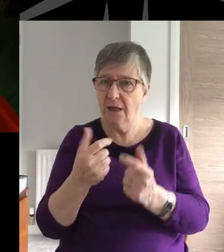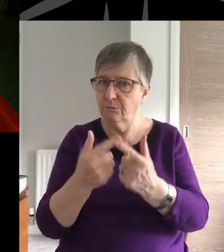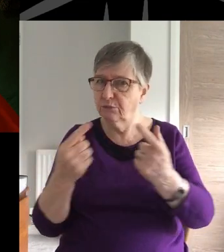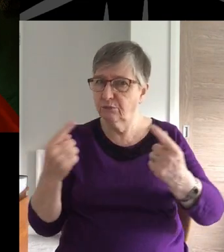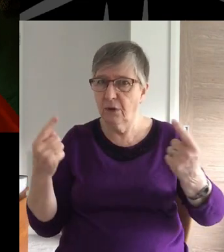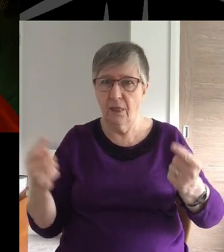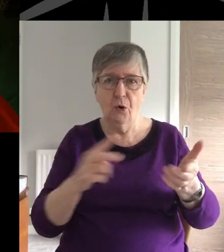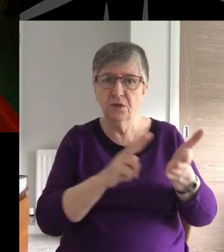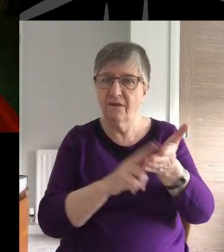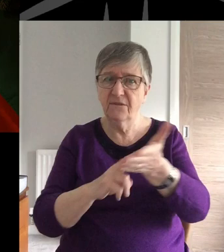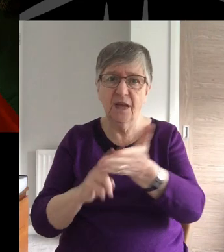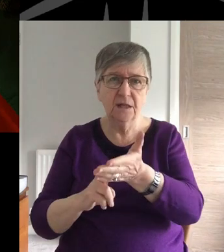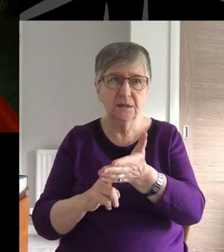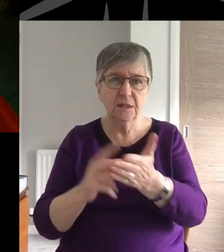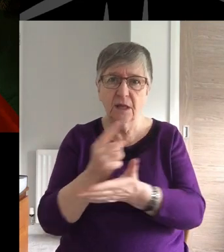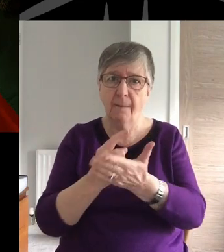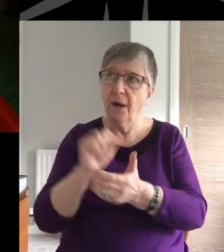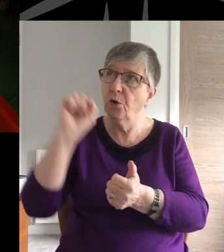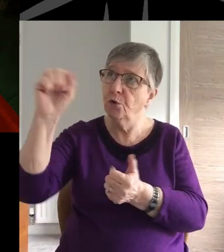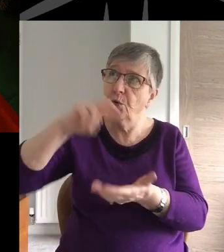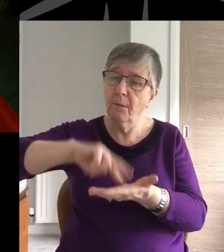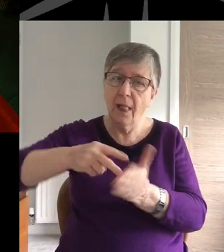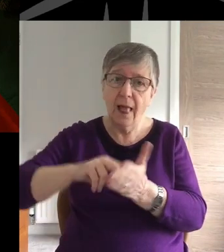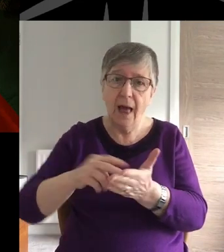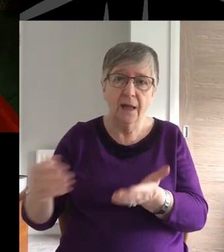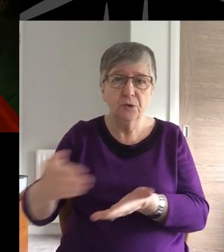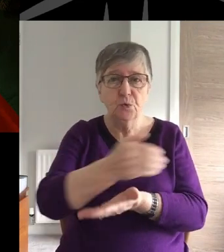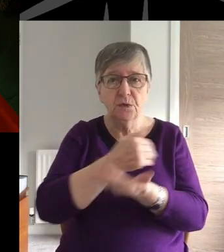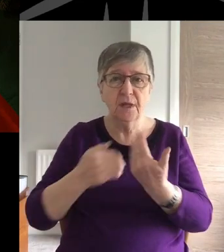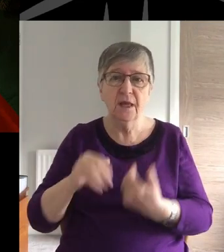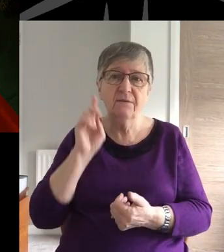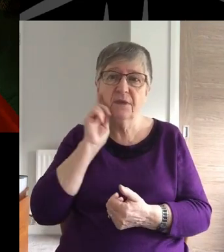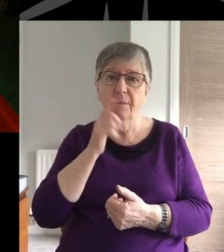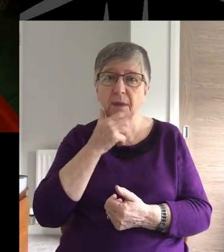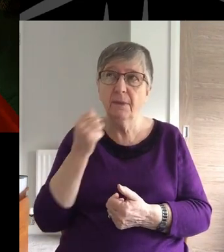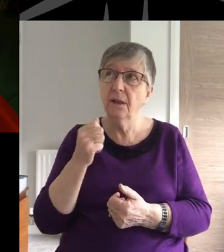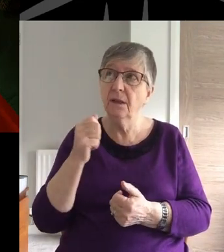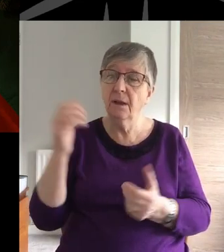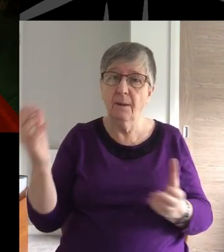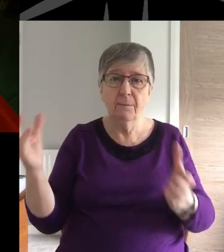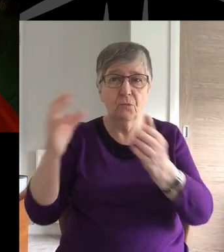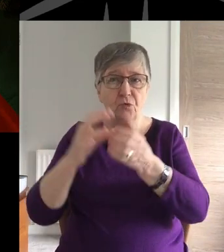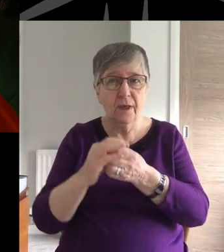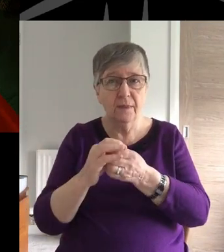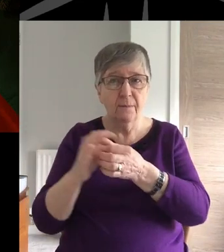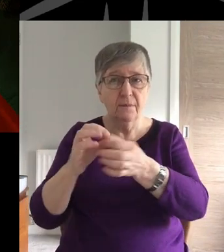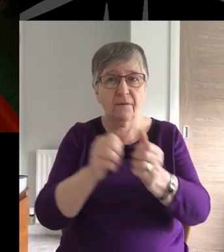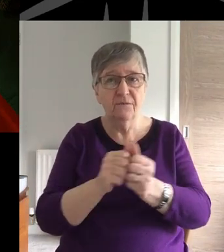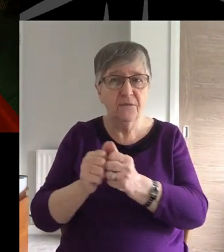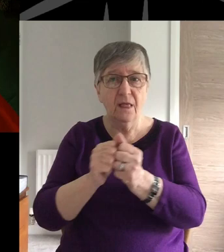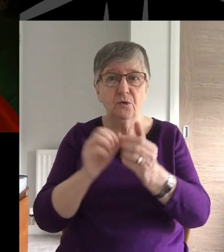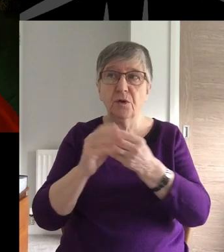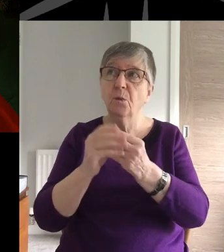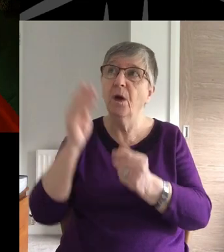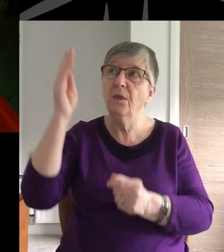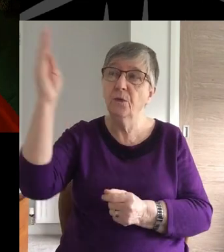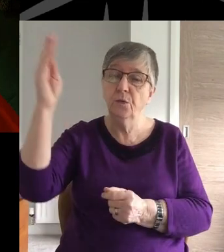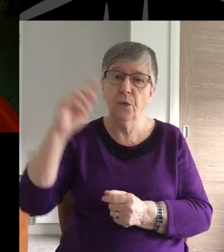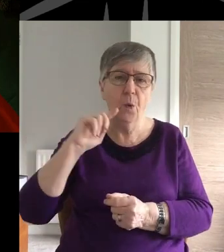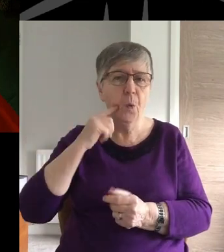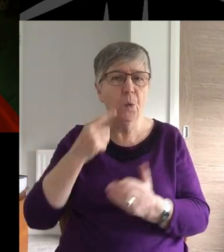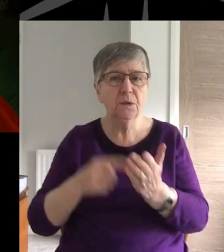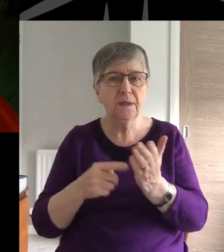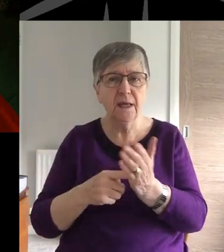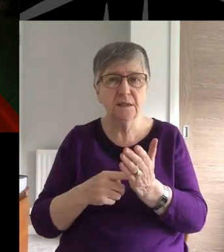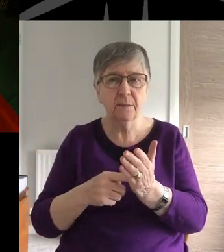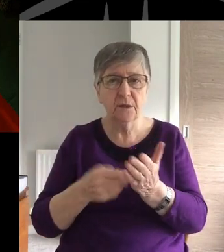Testament has many glimpses of your plan to redeem your people and to bring them into fellowship with you.